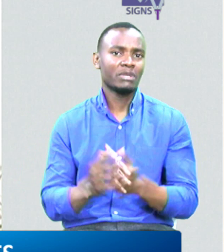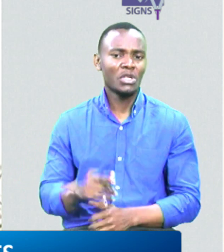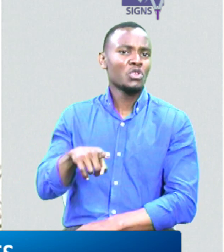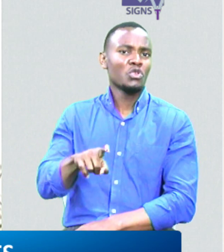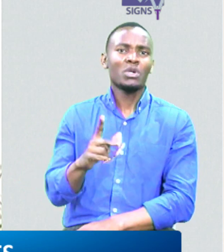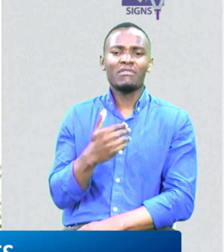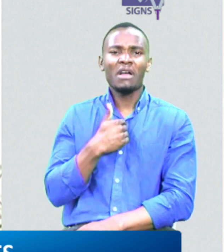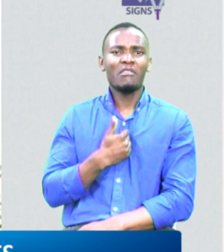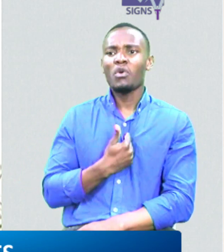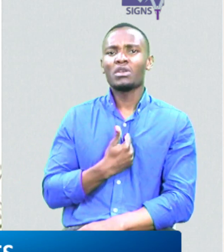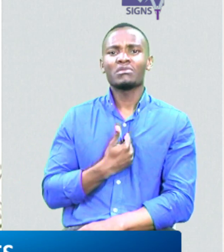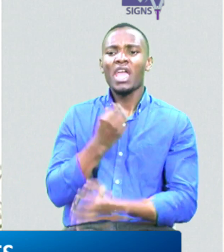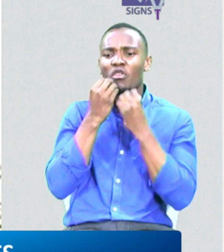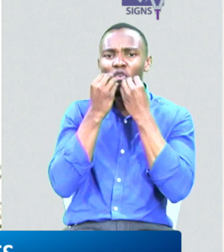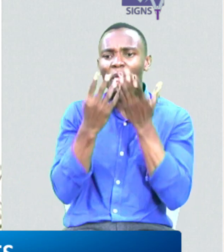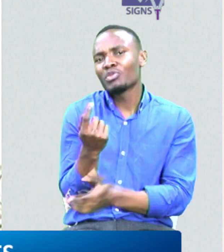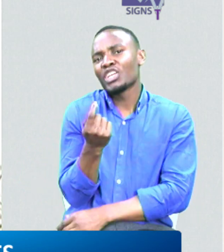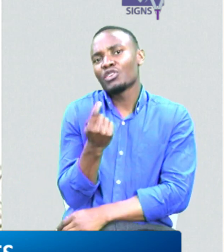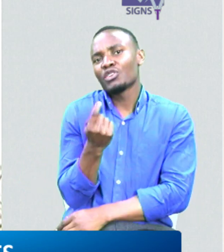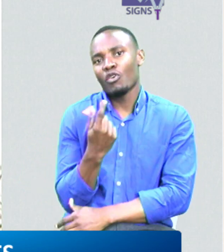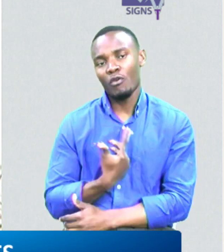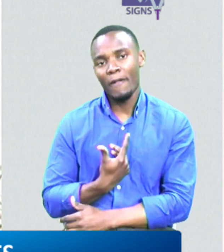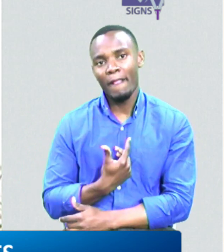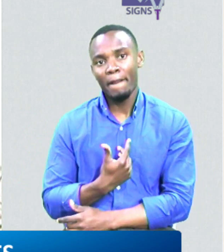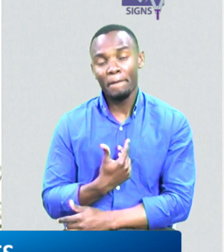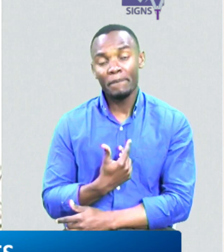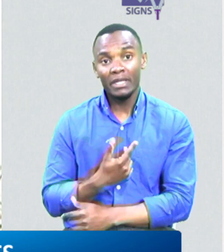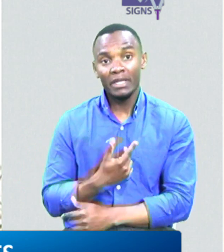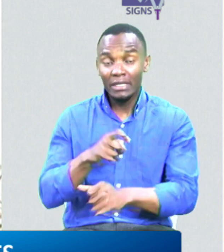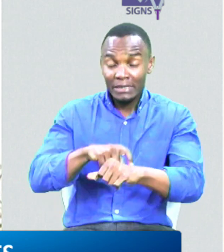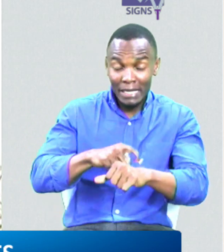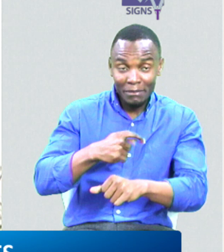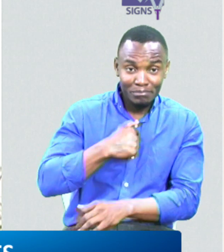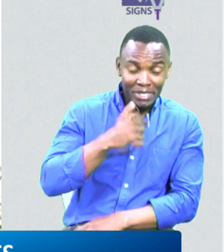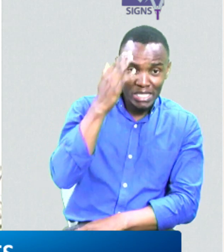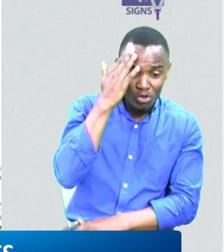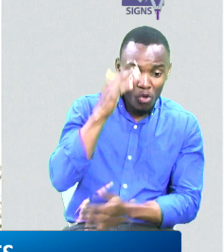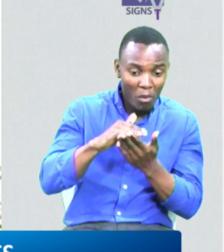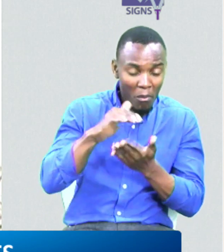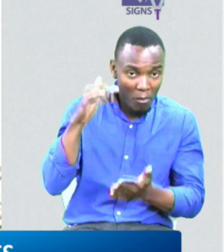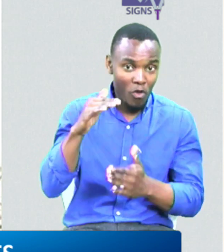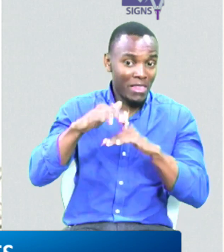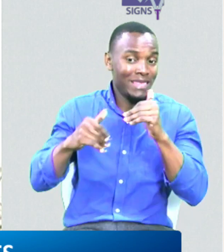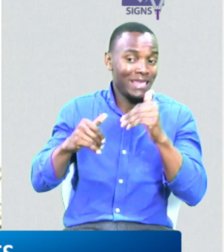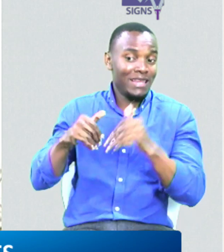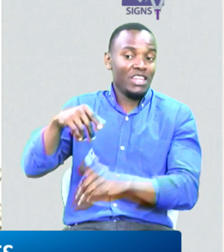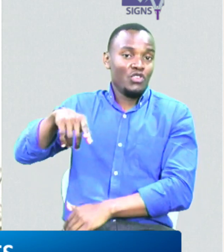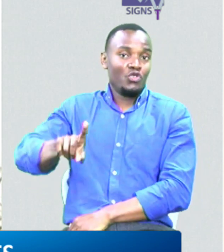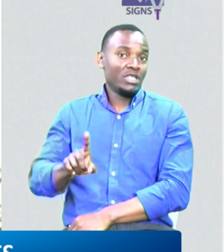Many of you, the people I speak to, don't even know what is going on in